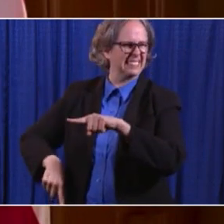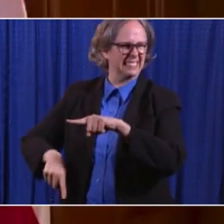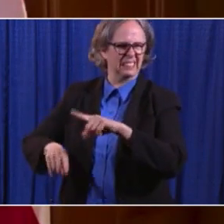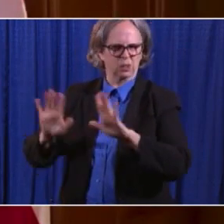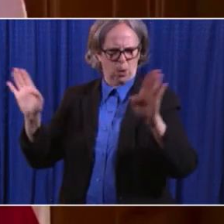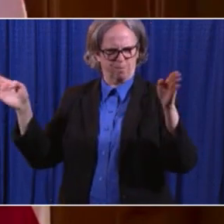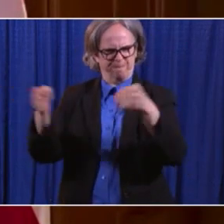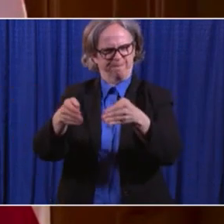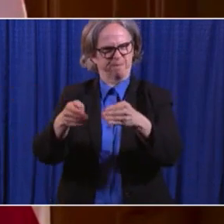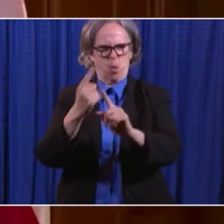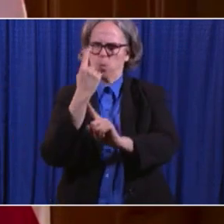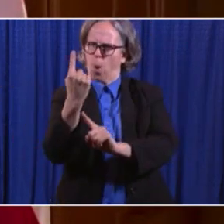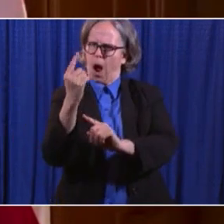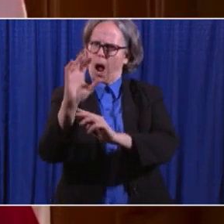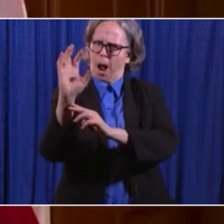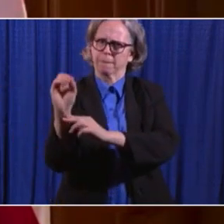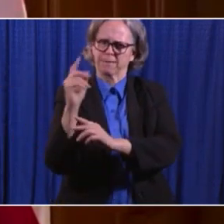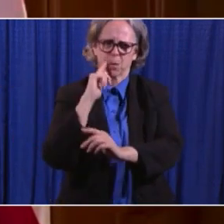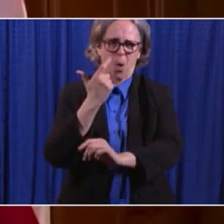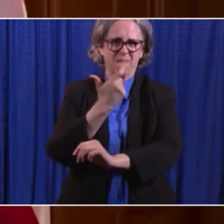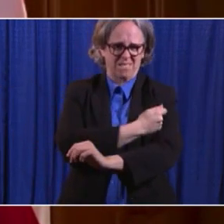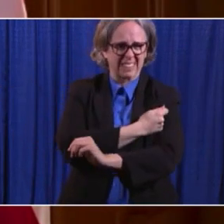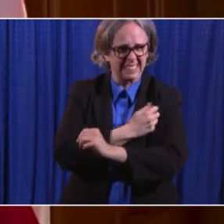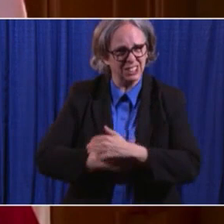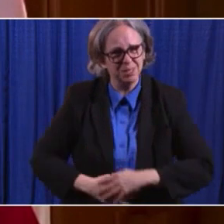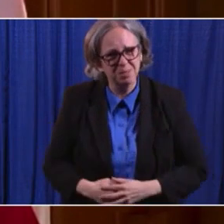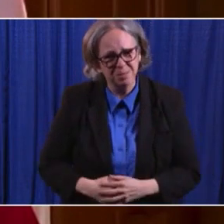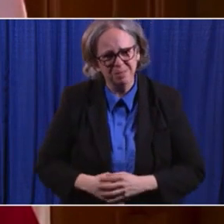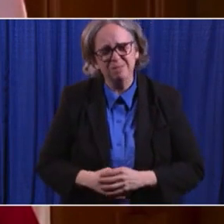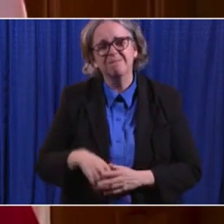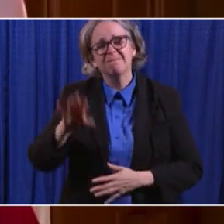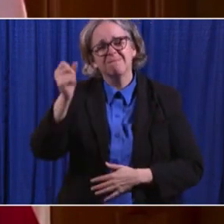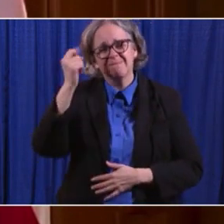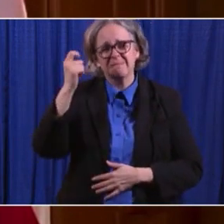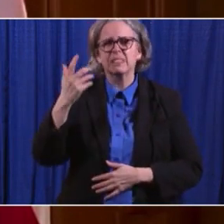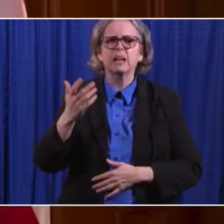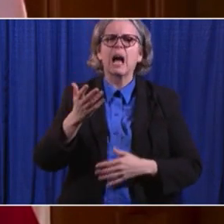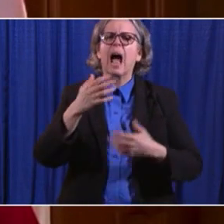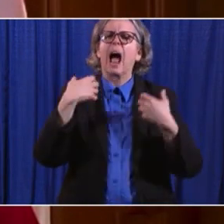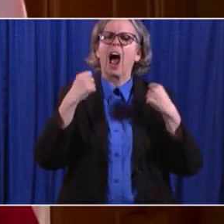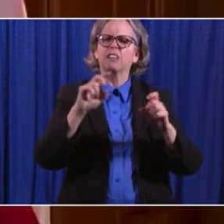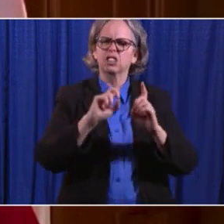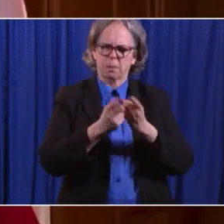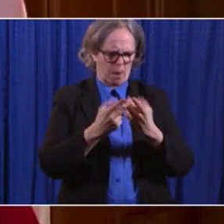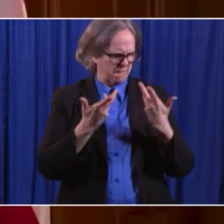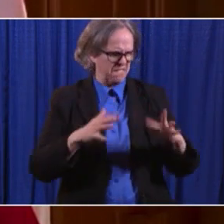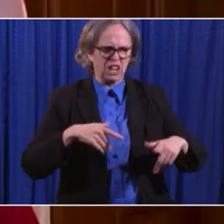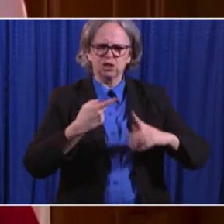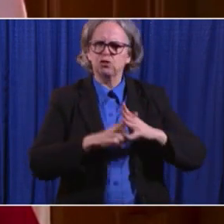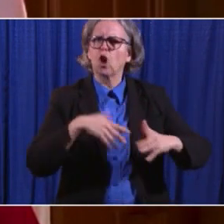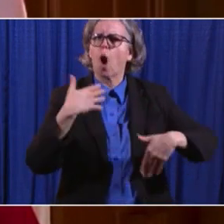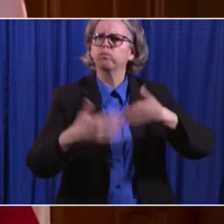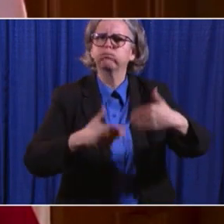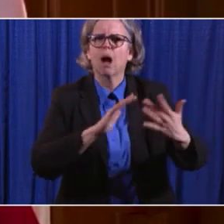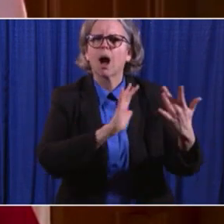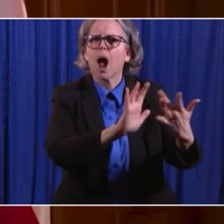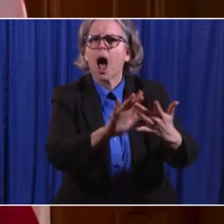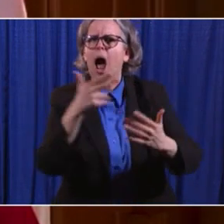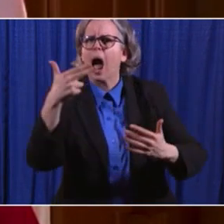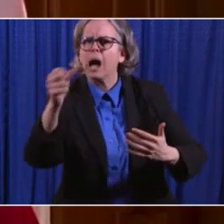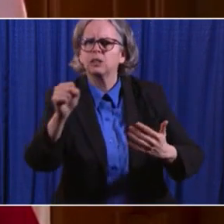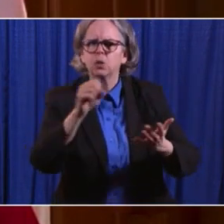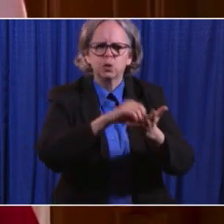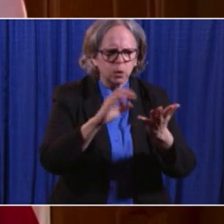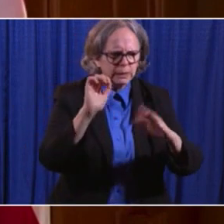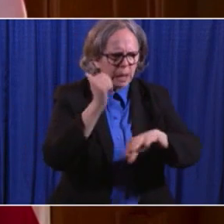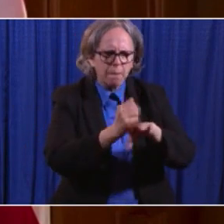work even before I talked to them today. Some of them had already made arrangements and were working with their local schools